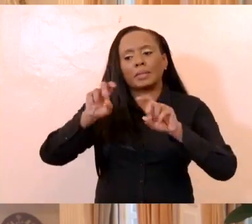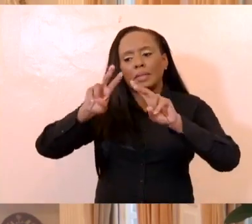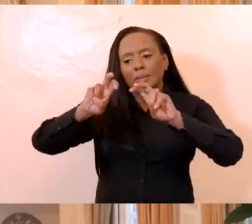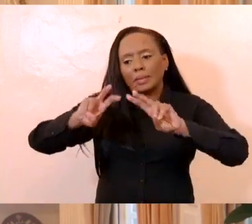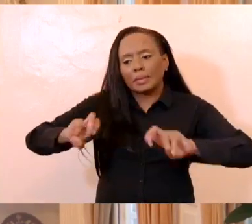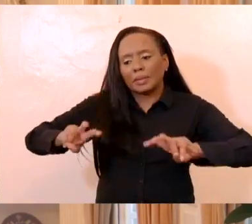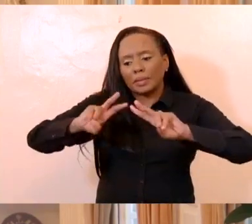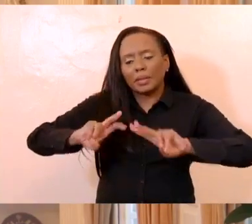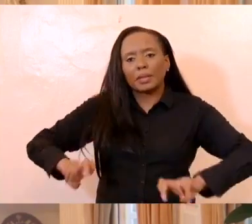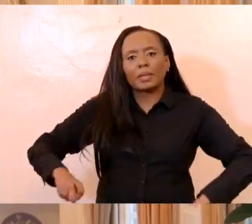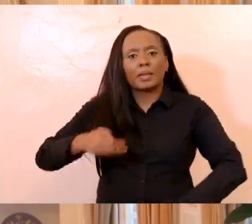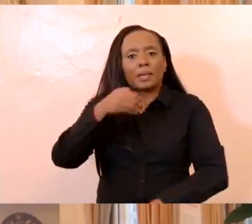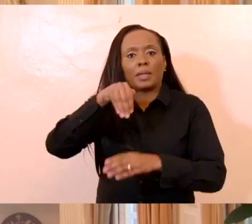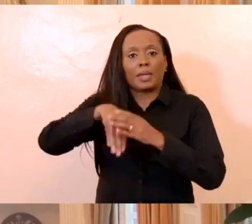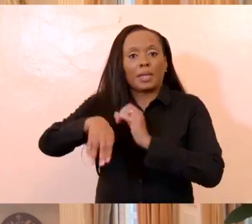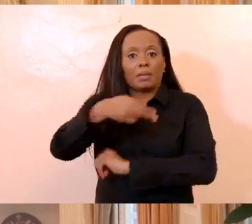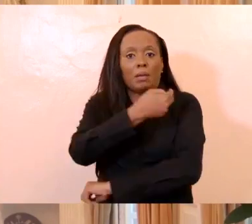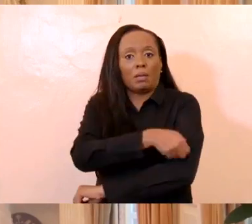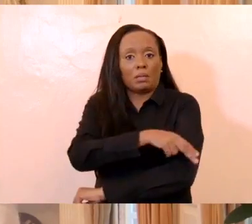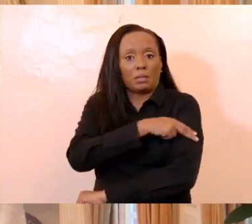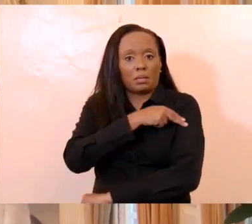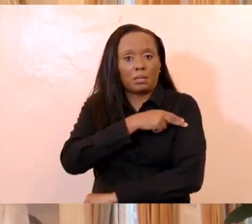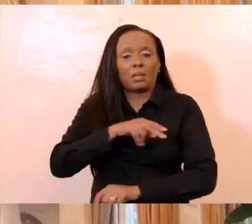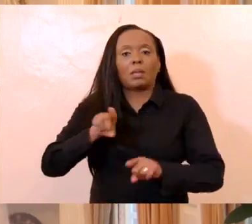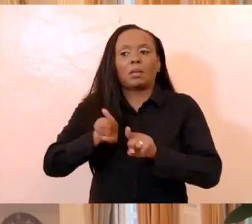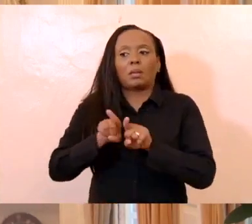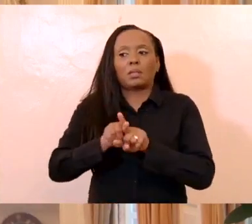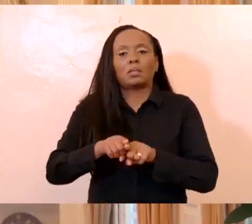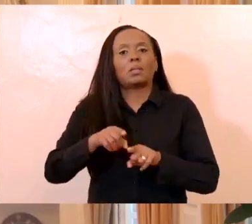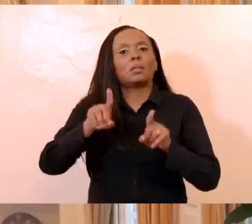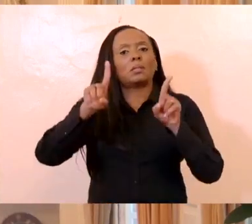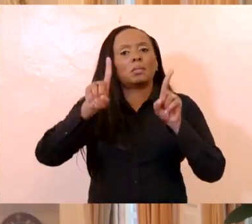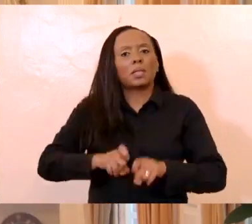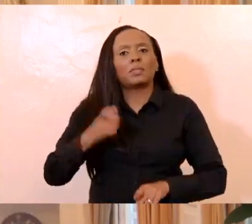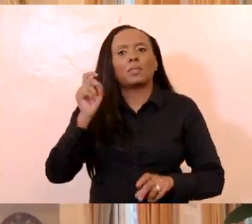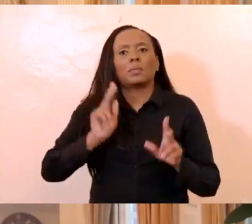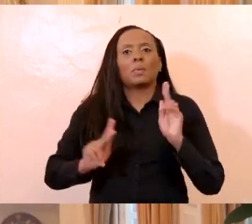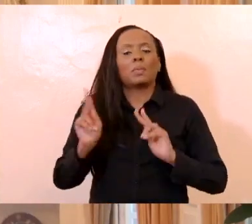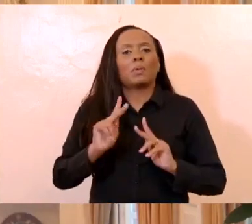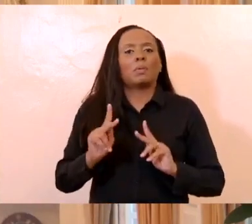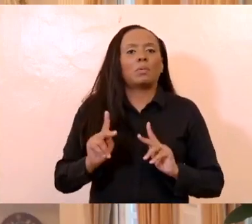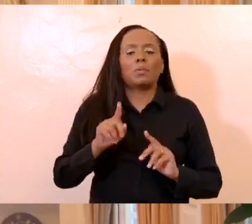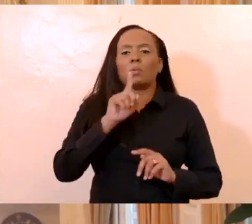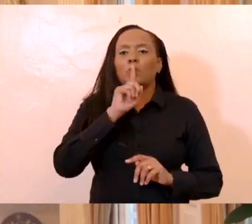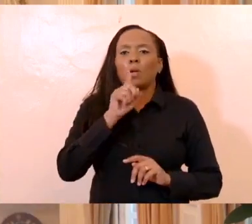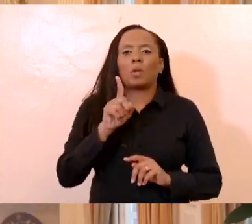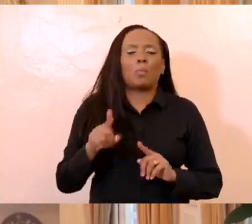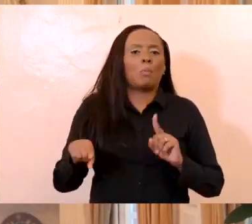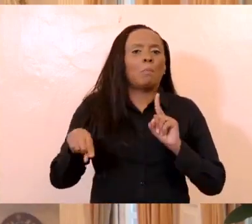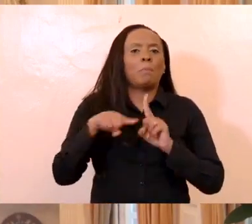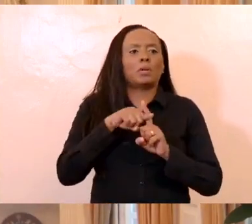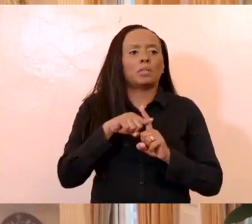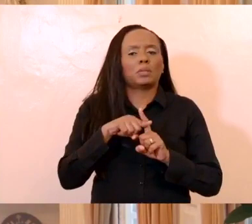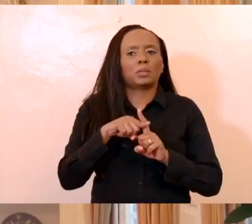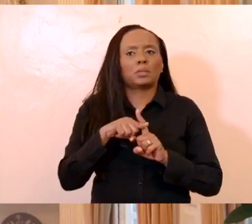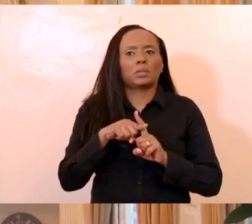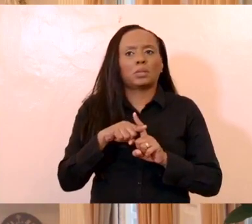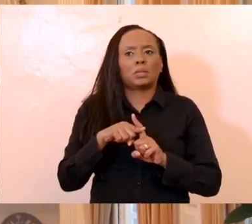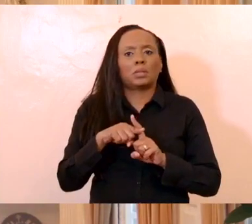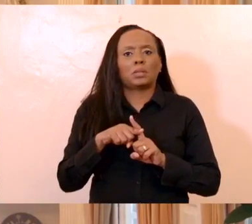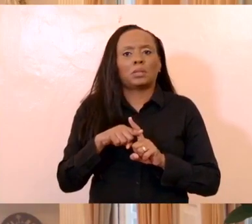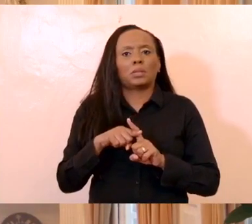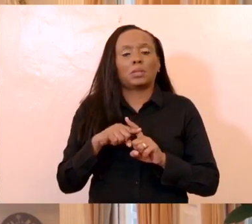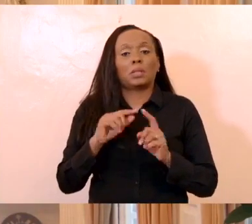initial test for primary contacts. We met this morning with members of the Council of the